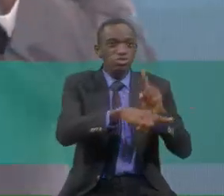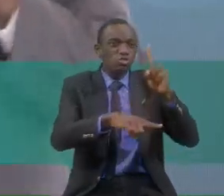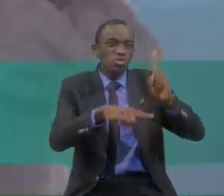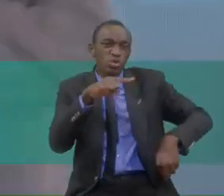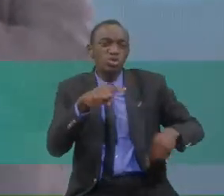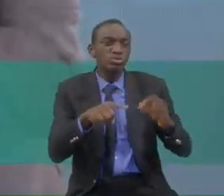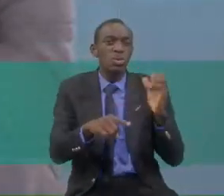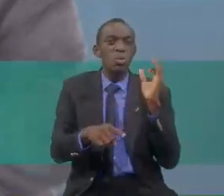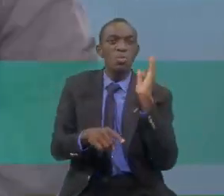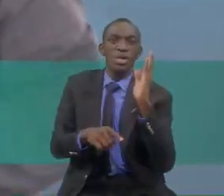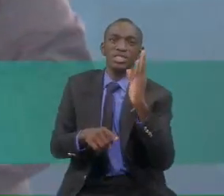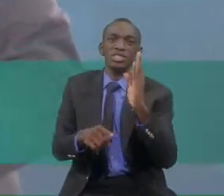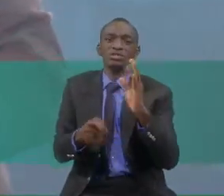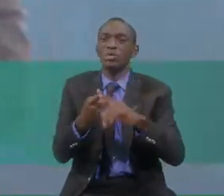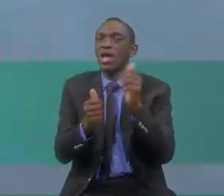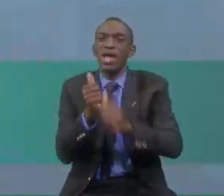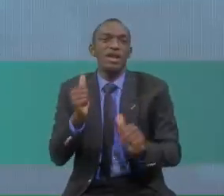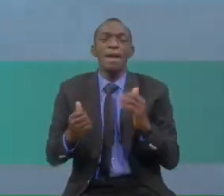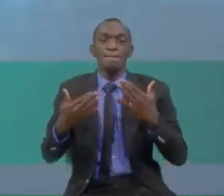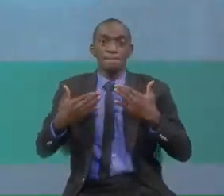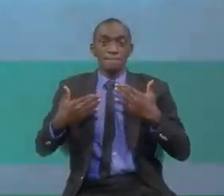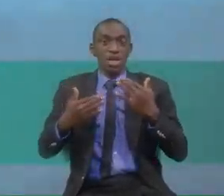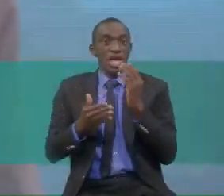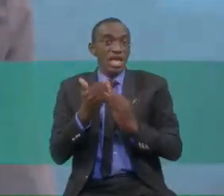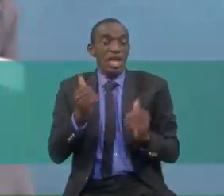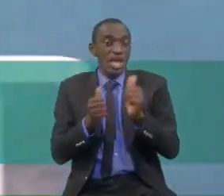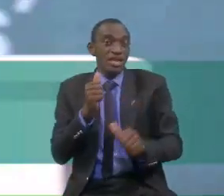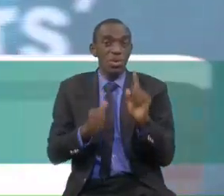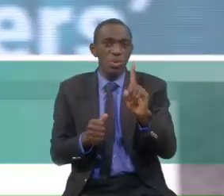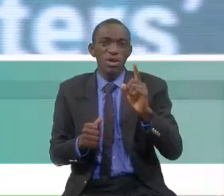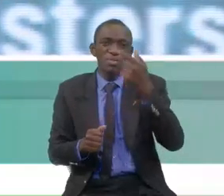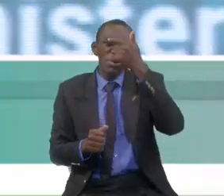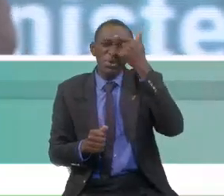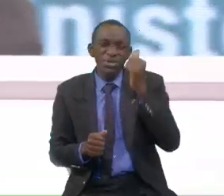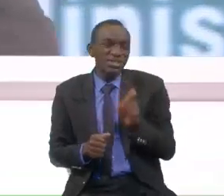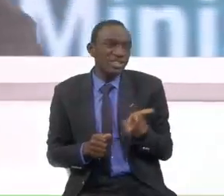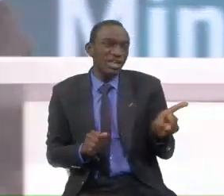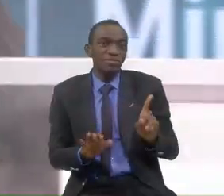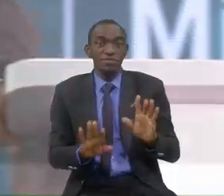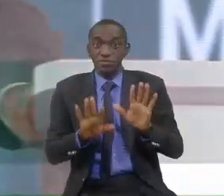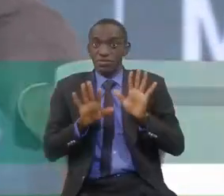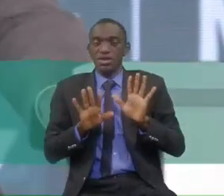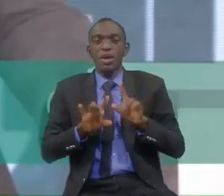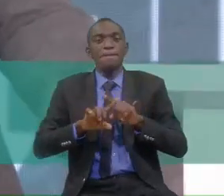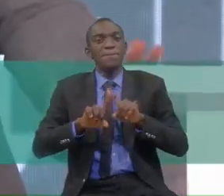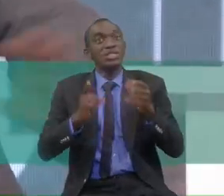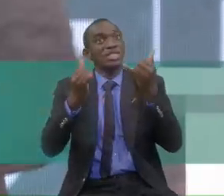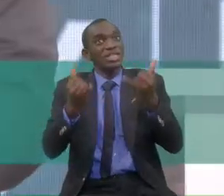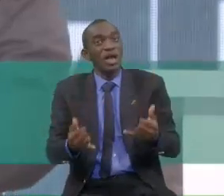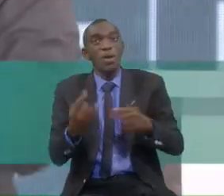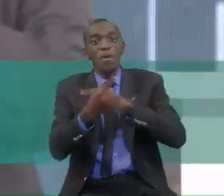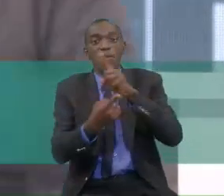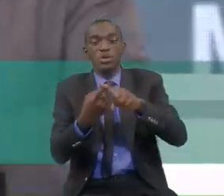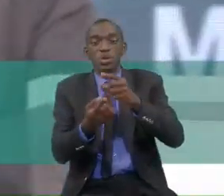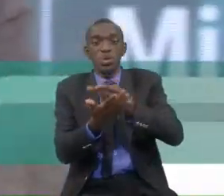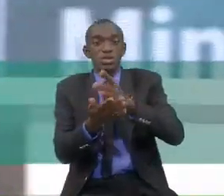the Spirit, the joyful Spirit, comes upon us as it came upon